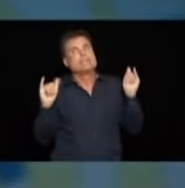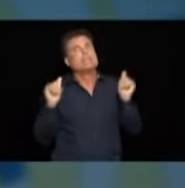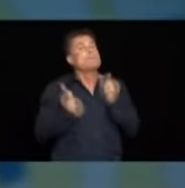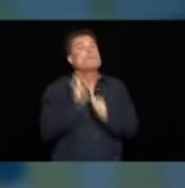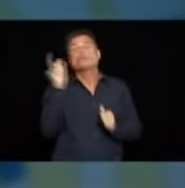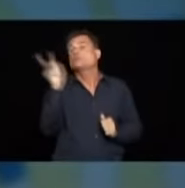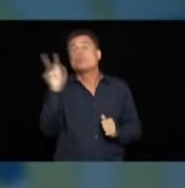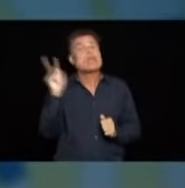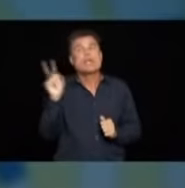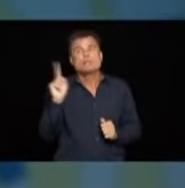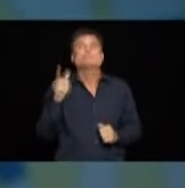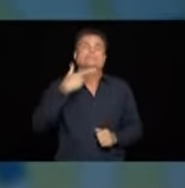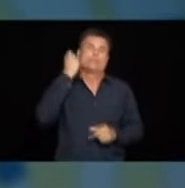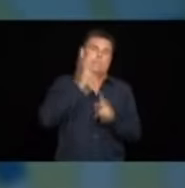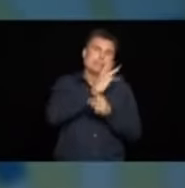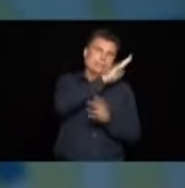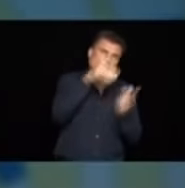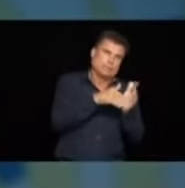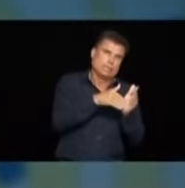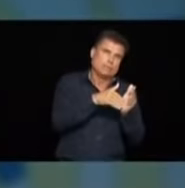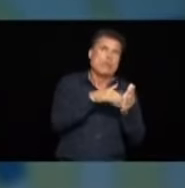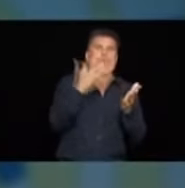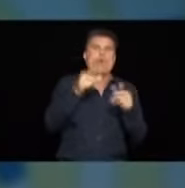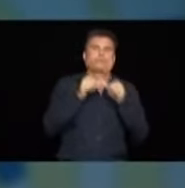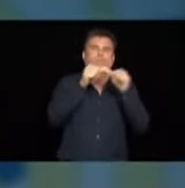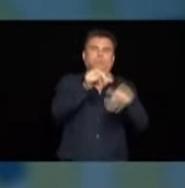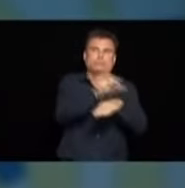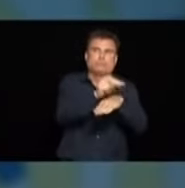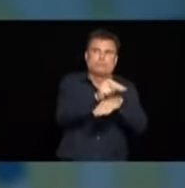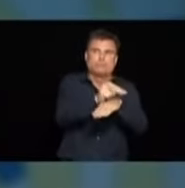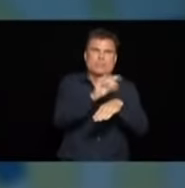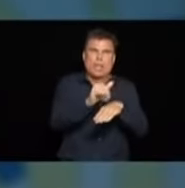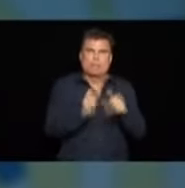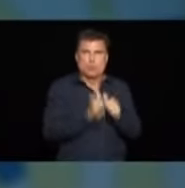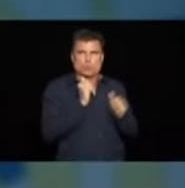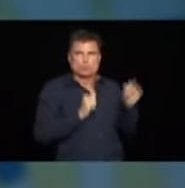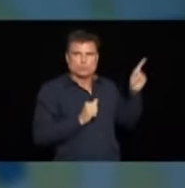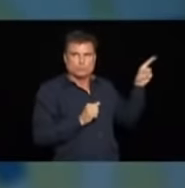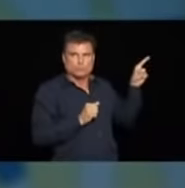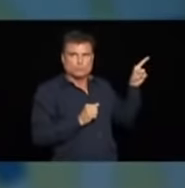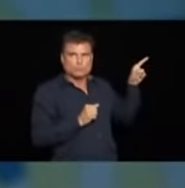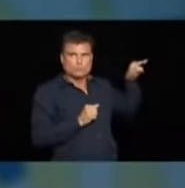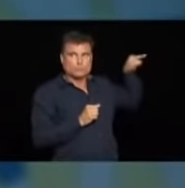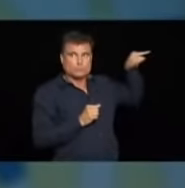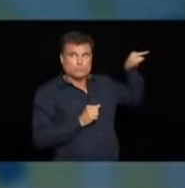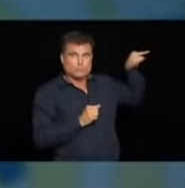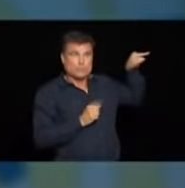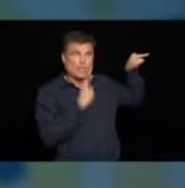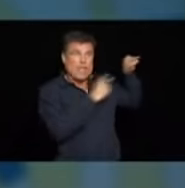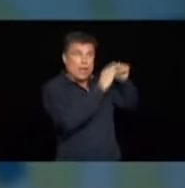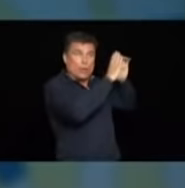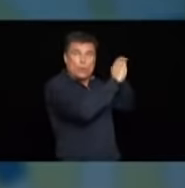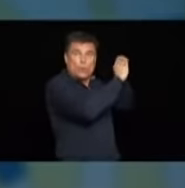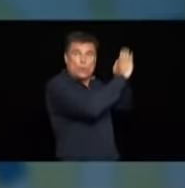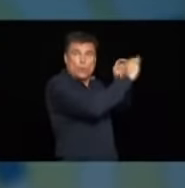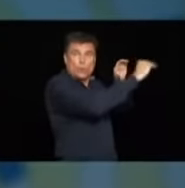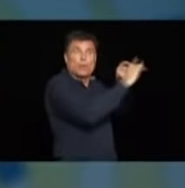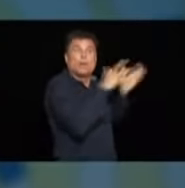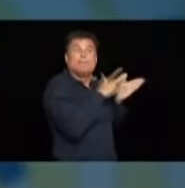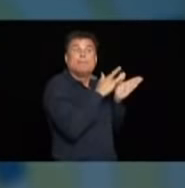homes. In the middle, though, what we're seeing is the differing settings that people can be exposed